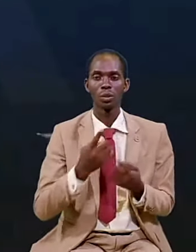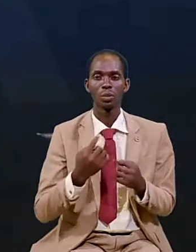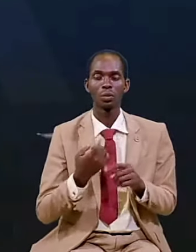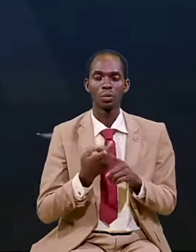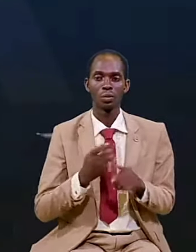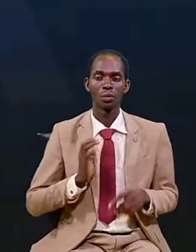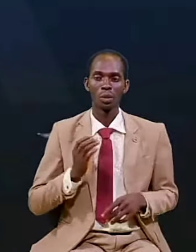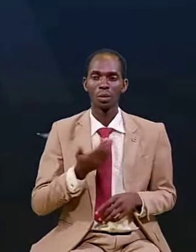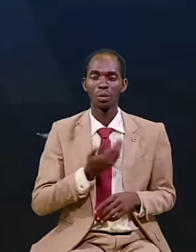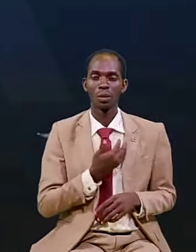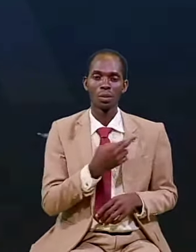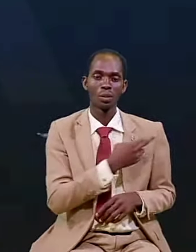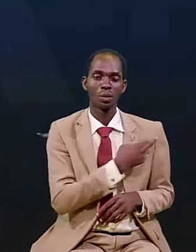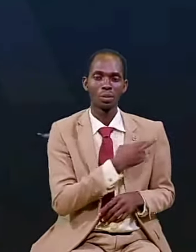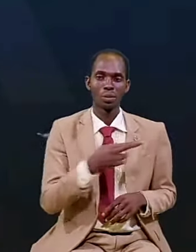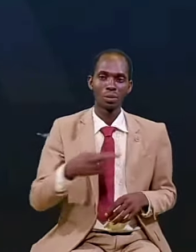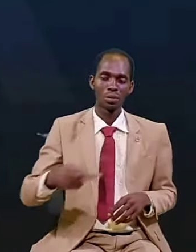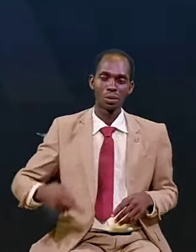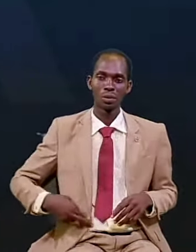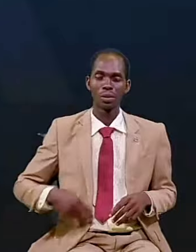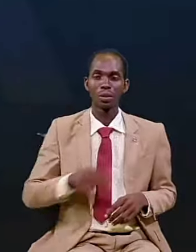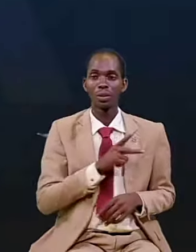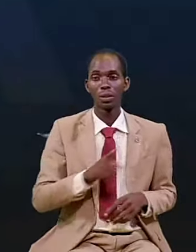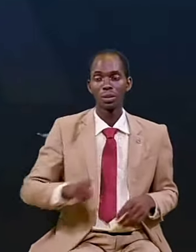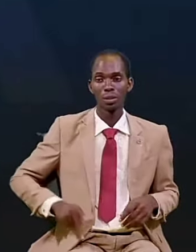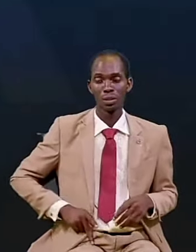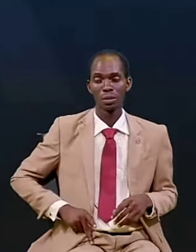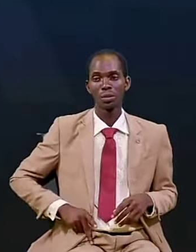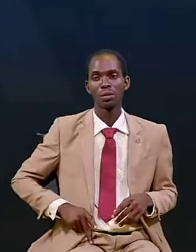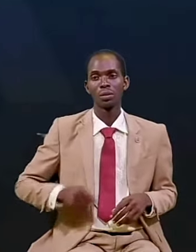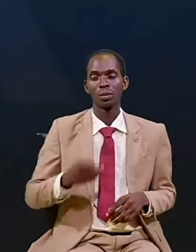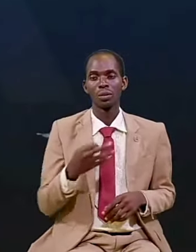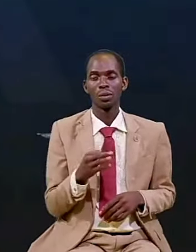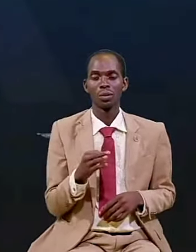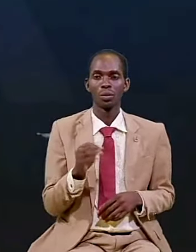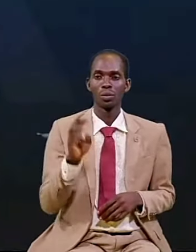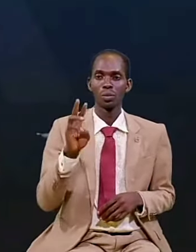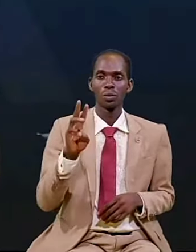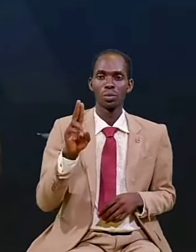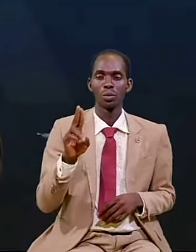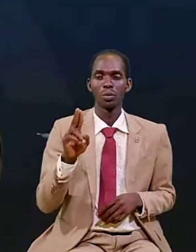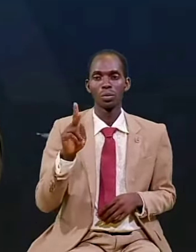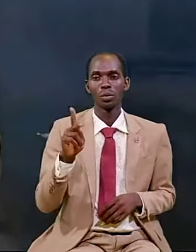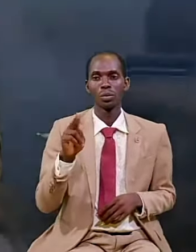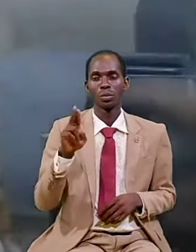Majesty, the Akuka of Ukari,